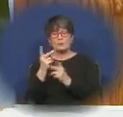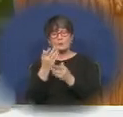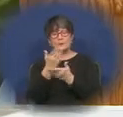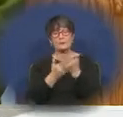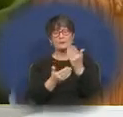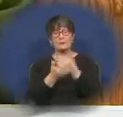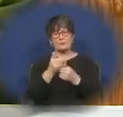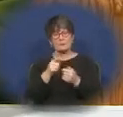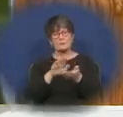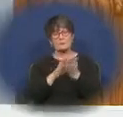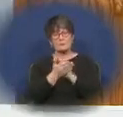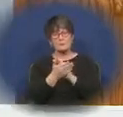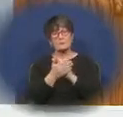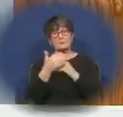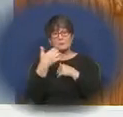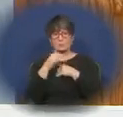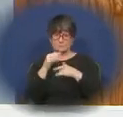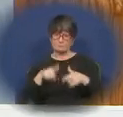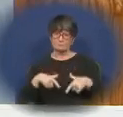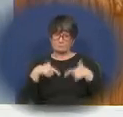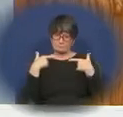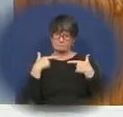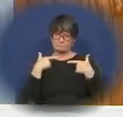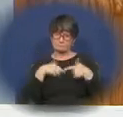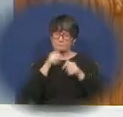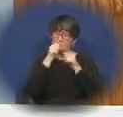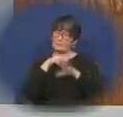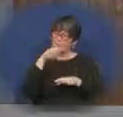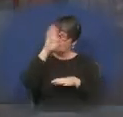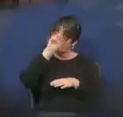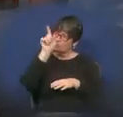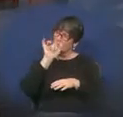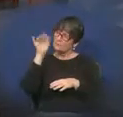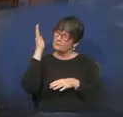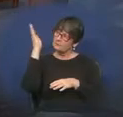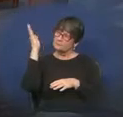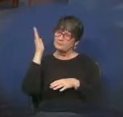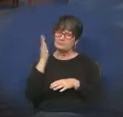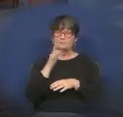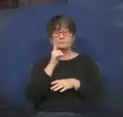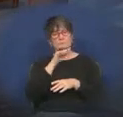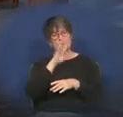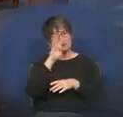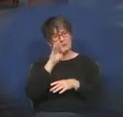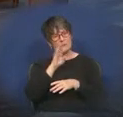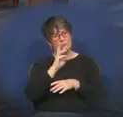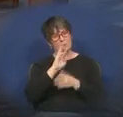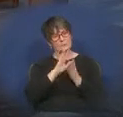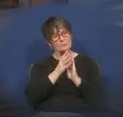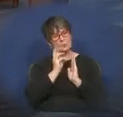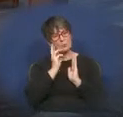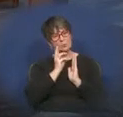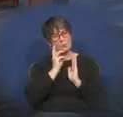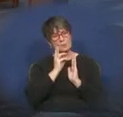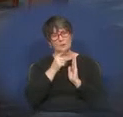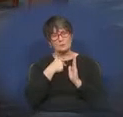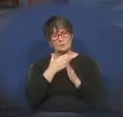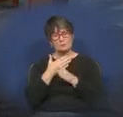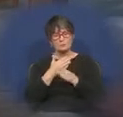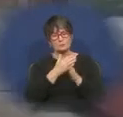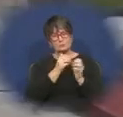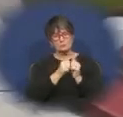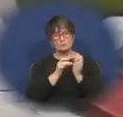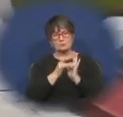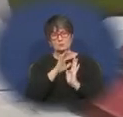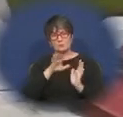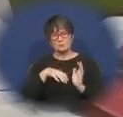human hands. It'll become for us the bread of life. Blessed be God forever. By the mystery of this water and wine, may we share in the vineyard of Jesus Christ,